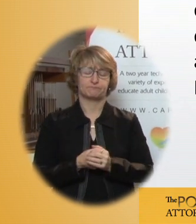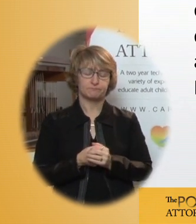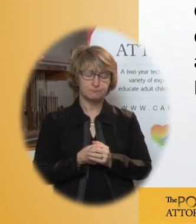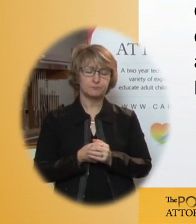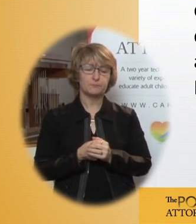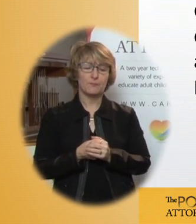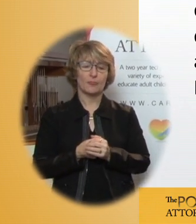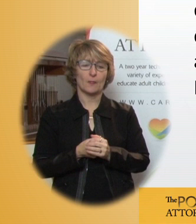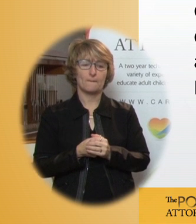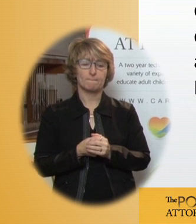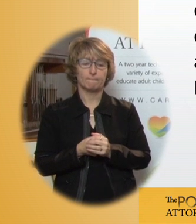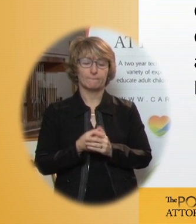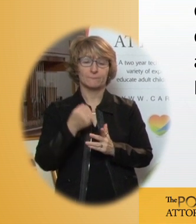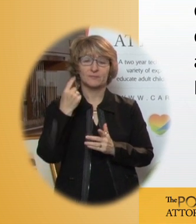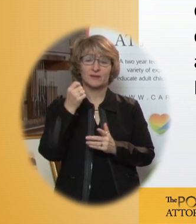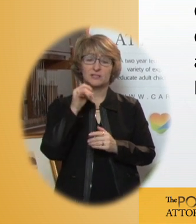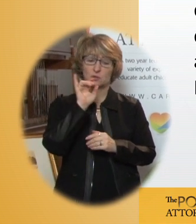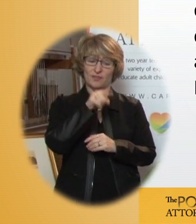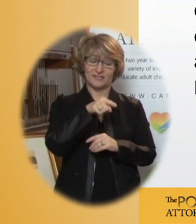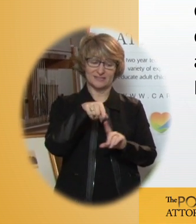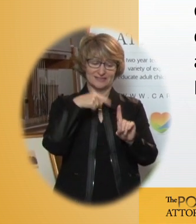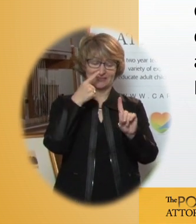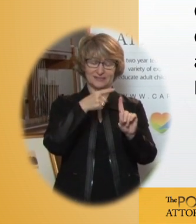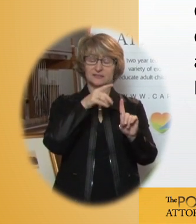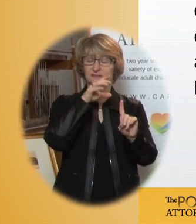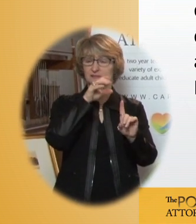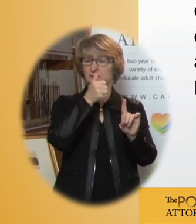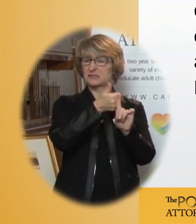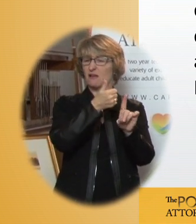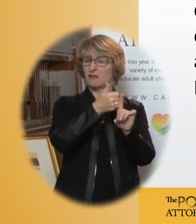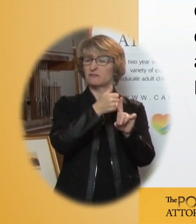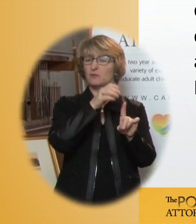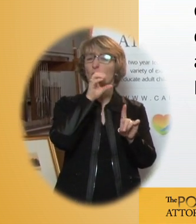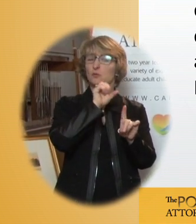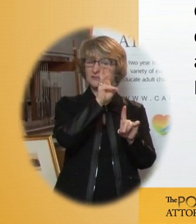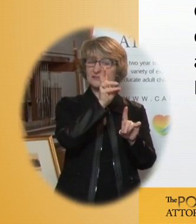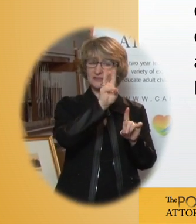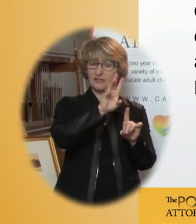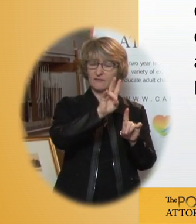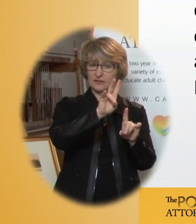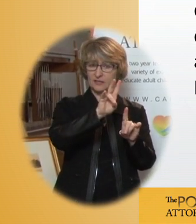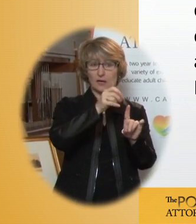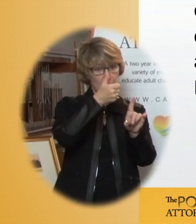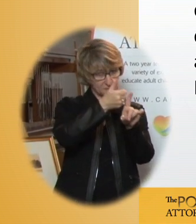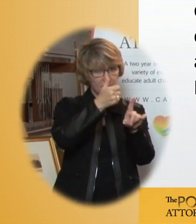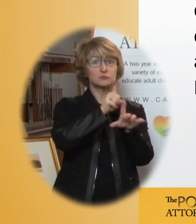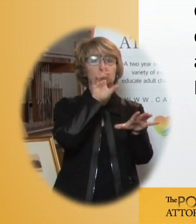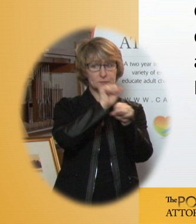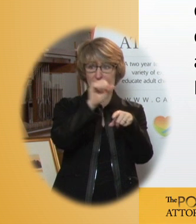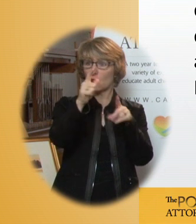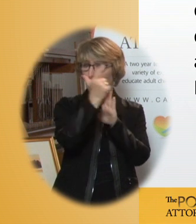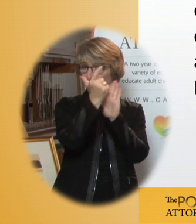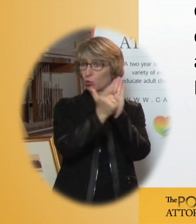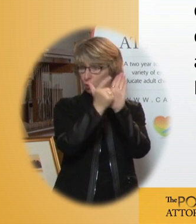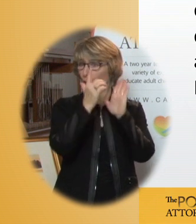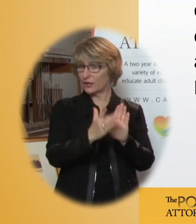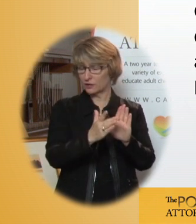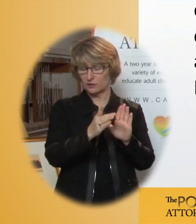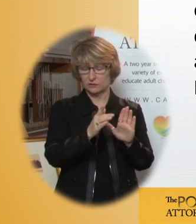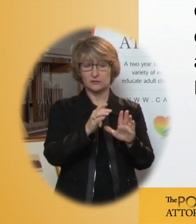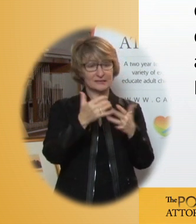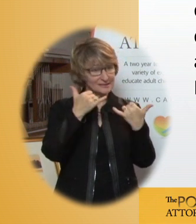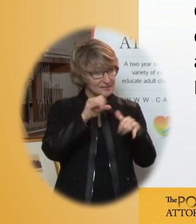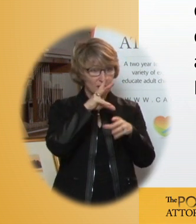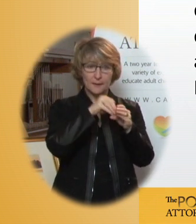So this is the case of a 67-year-old practicing lawyer. So again, he's a